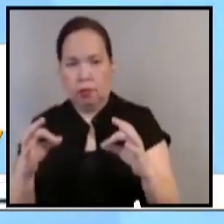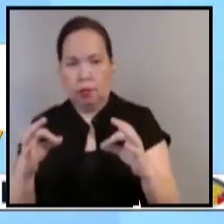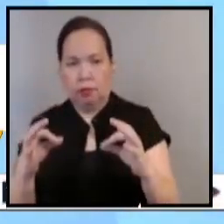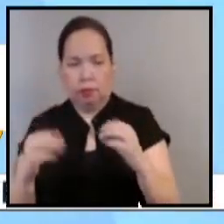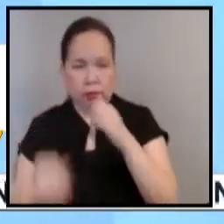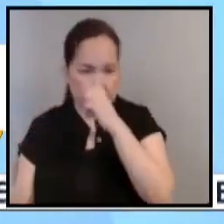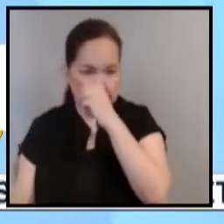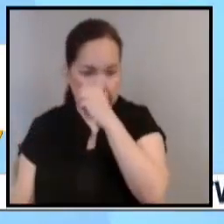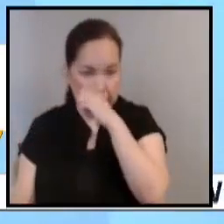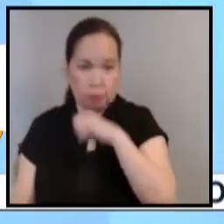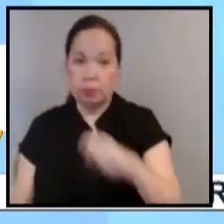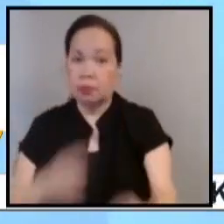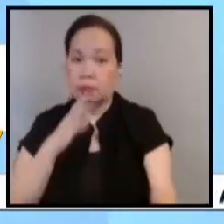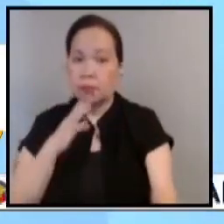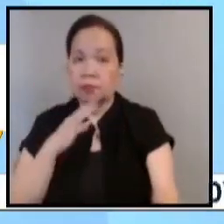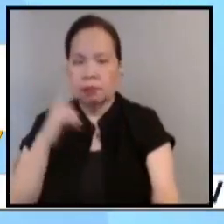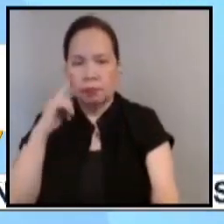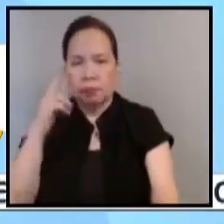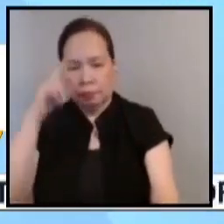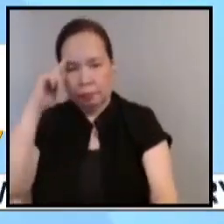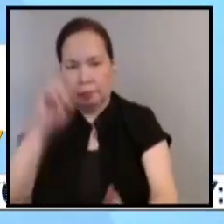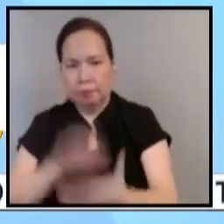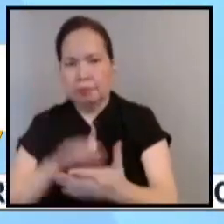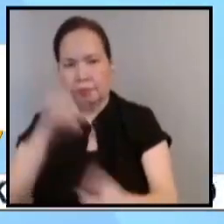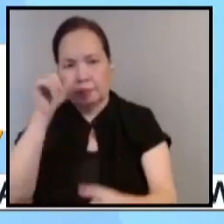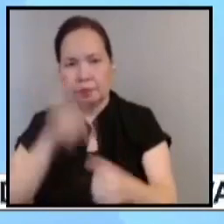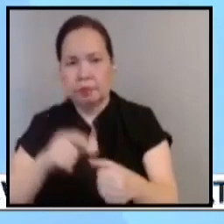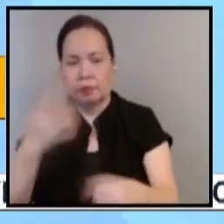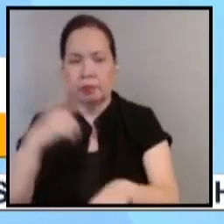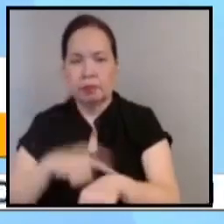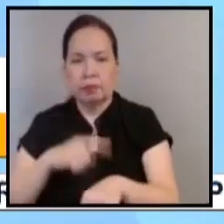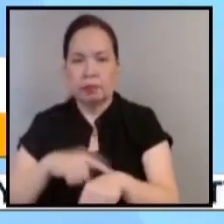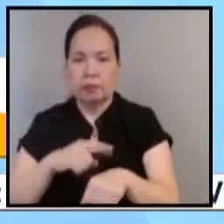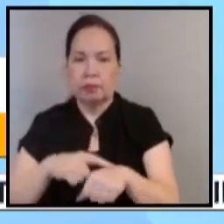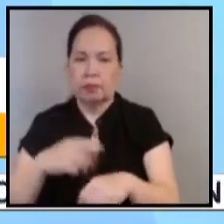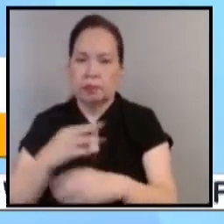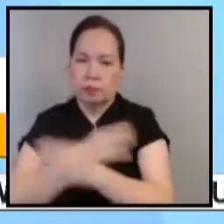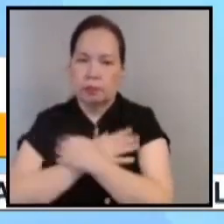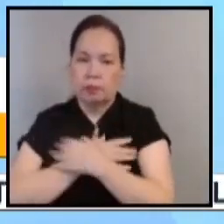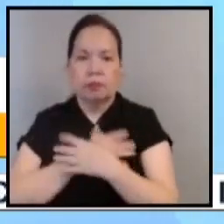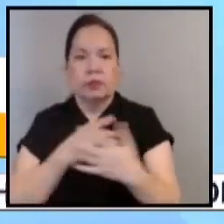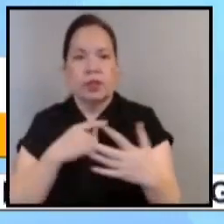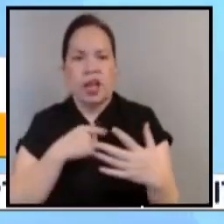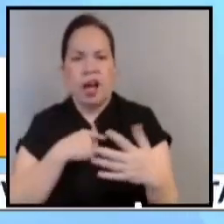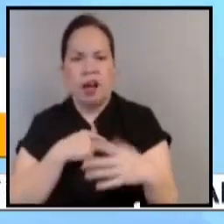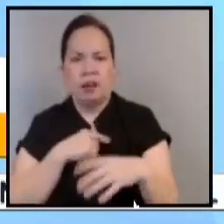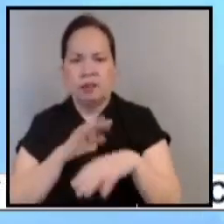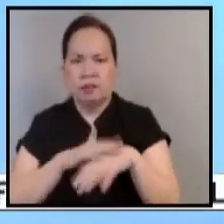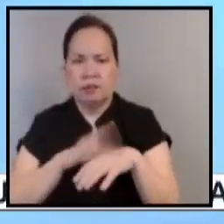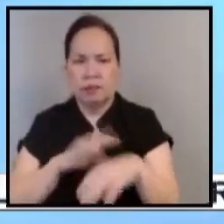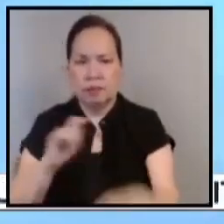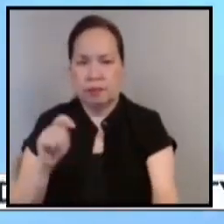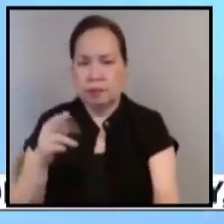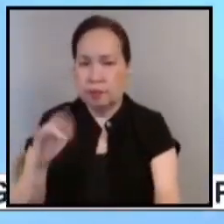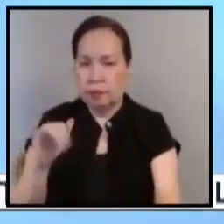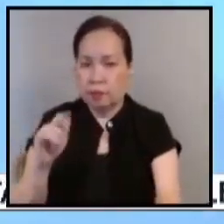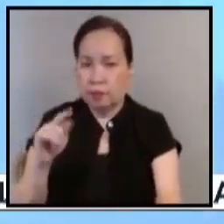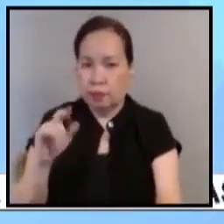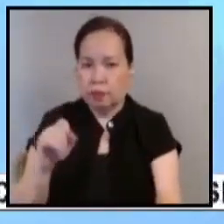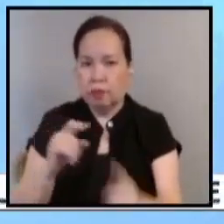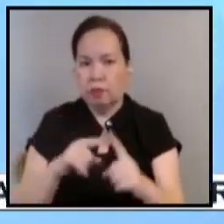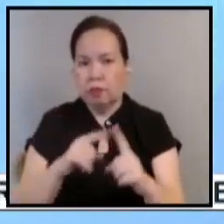know, during the break, there were threats against one of our House members and the House